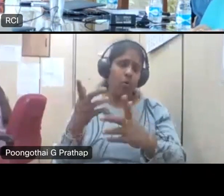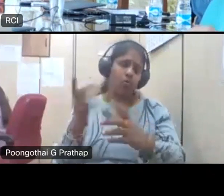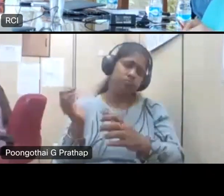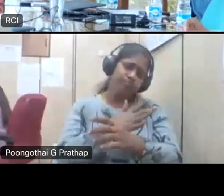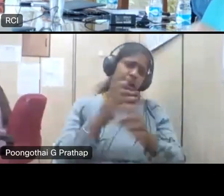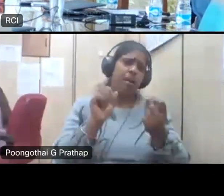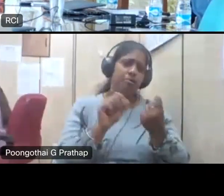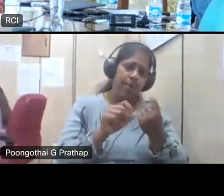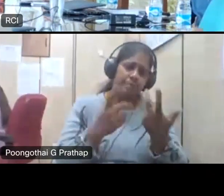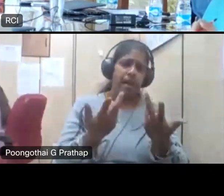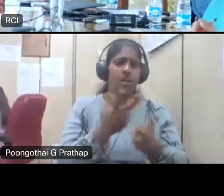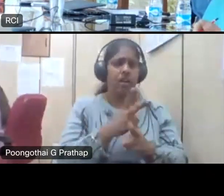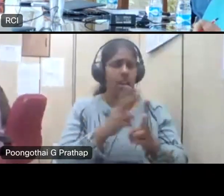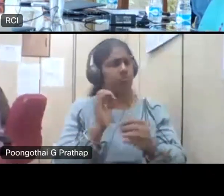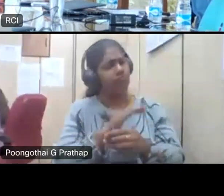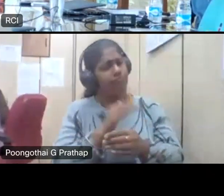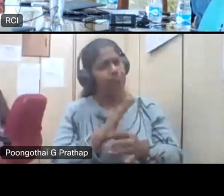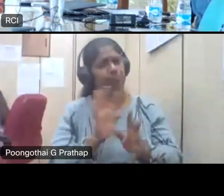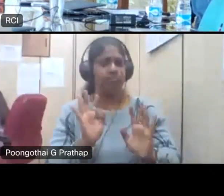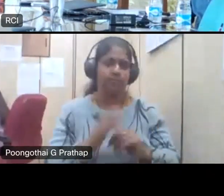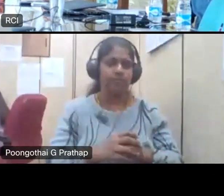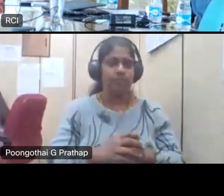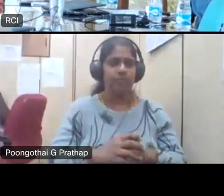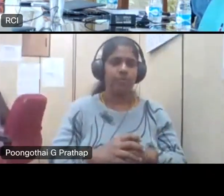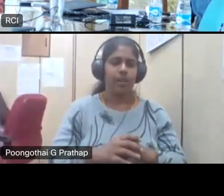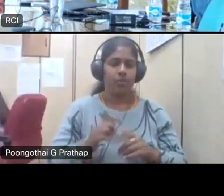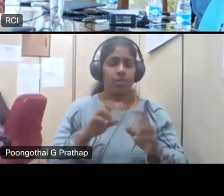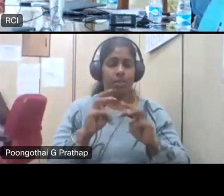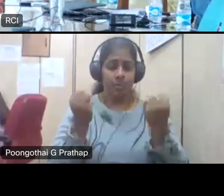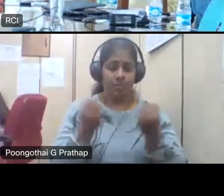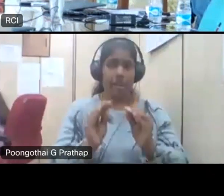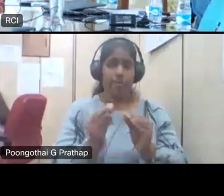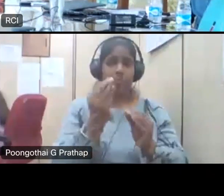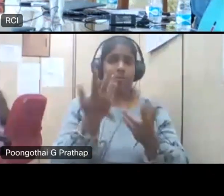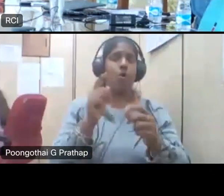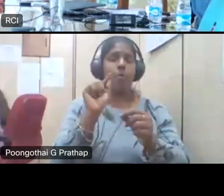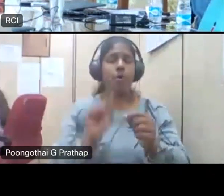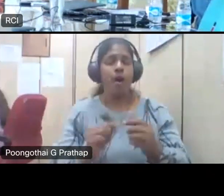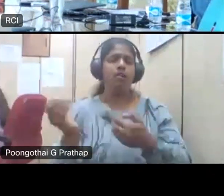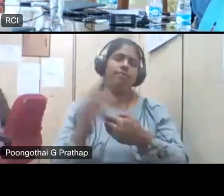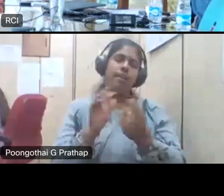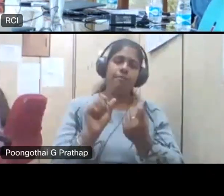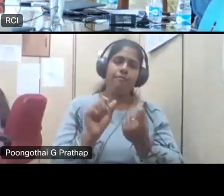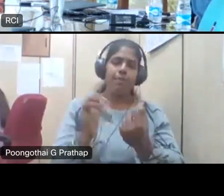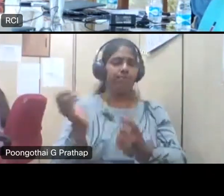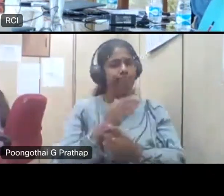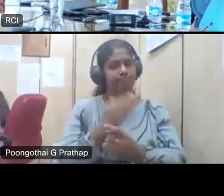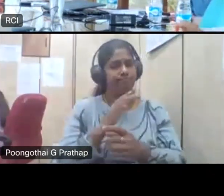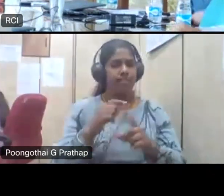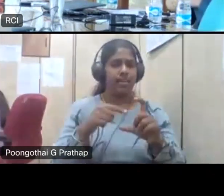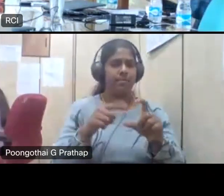improve our webinars or whatever, so that is most welcome. And I will stop here